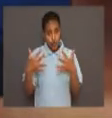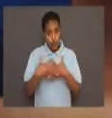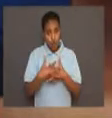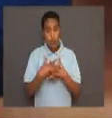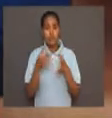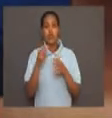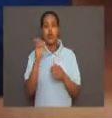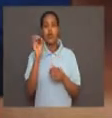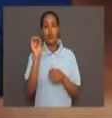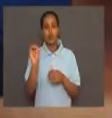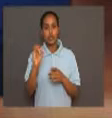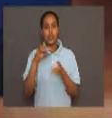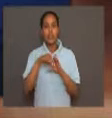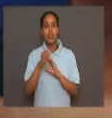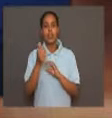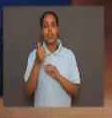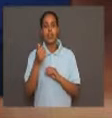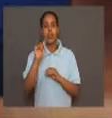the oxygen in air.